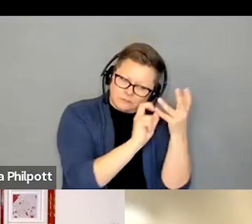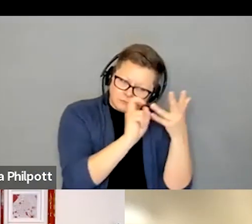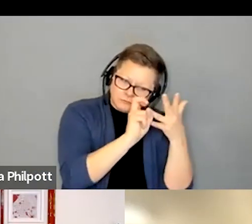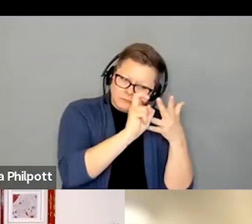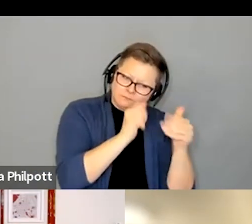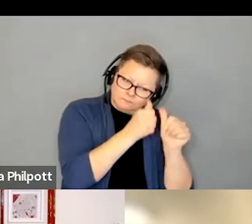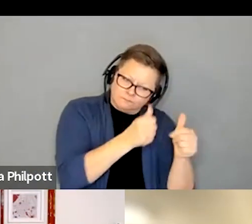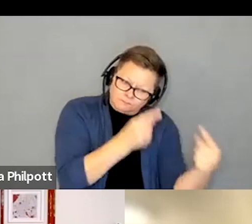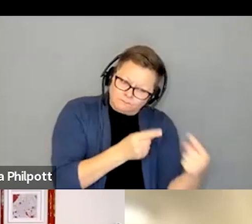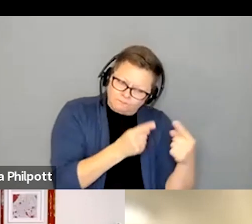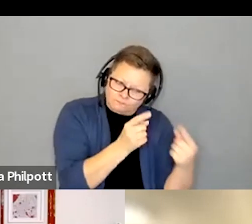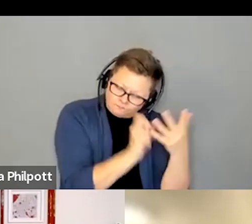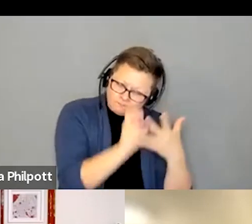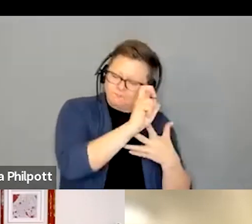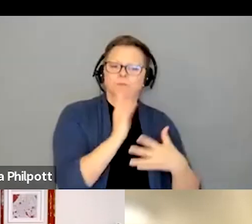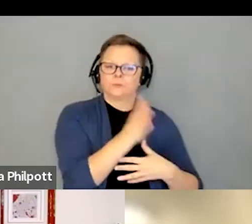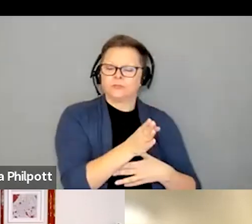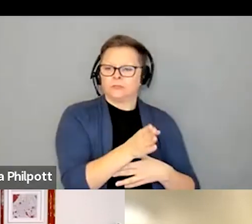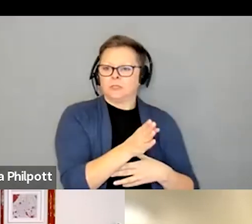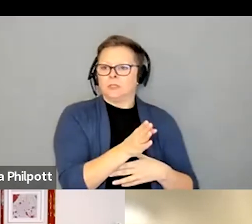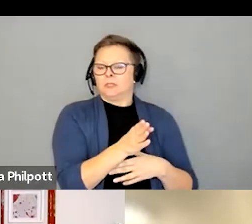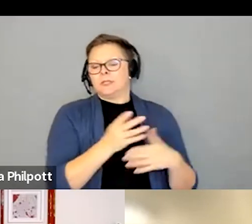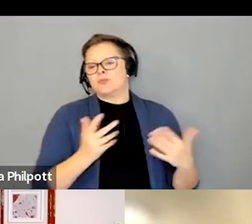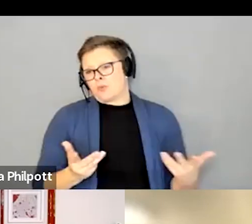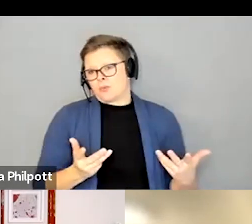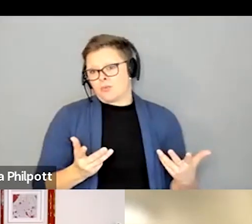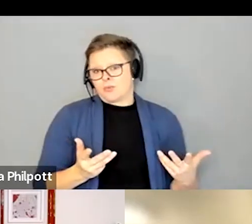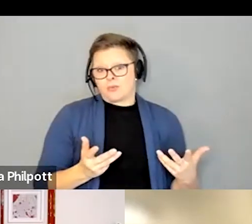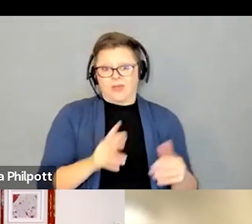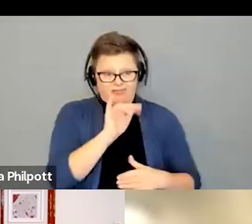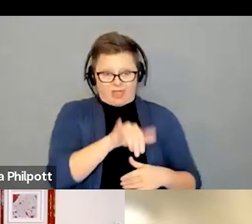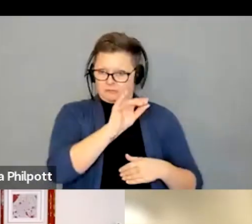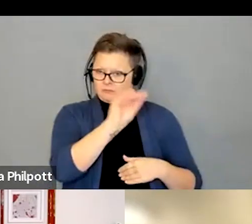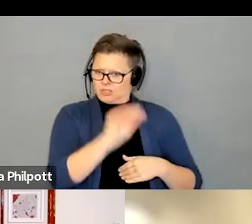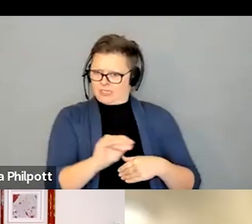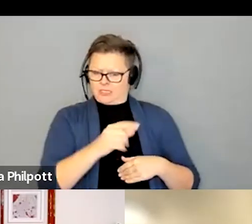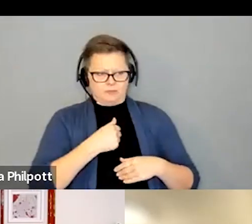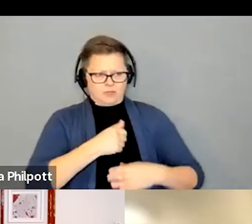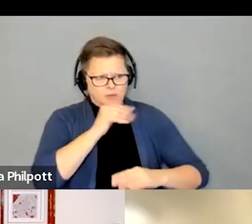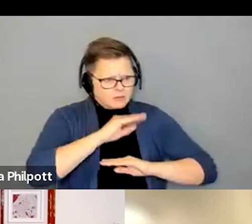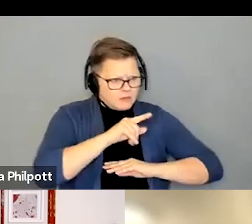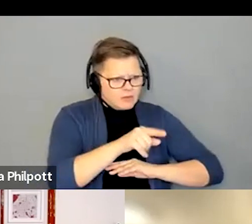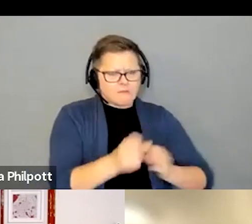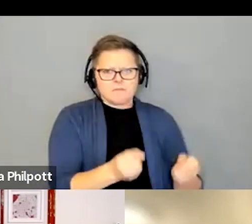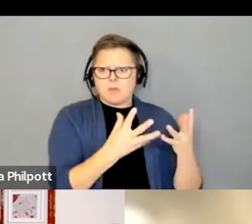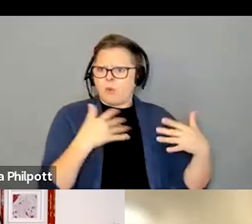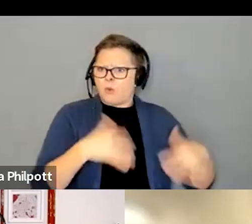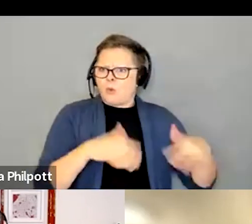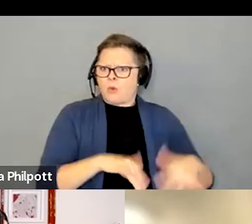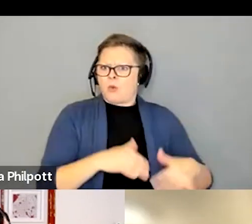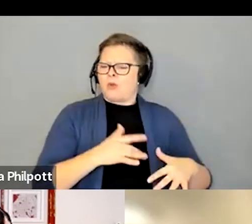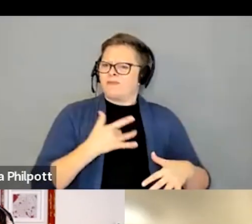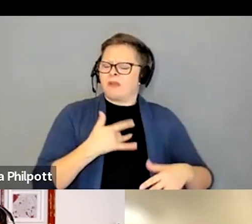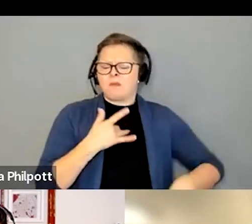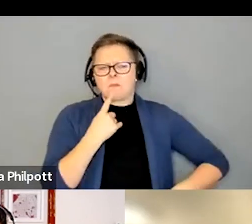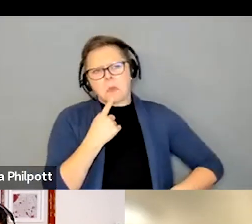encouraging in the end. But again, the initial finding that they're somewhat dissatisfied at work was disappointing. And I would also add, we